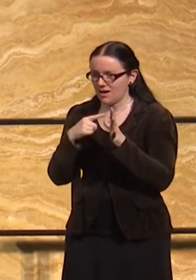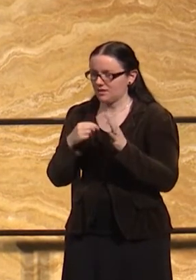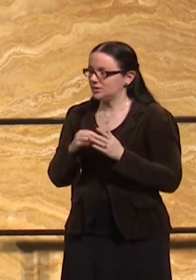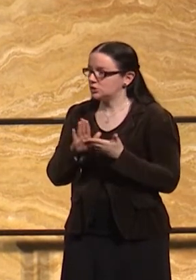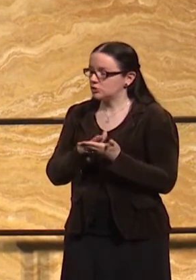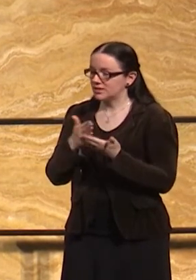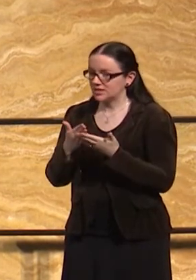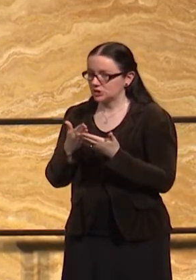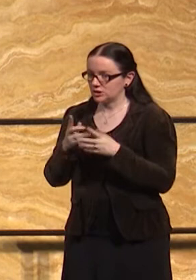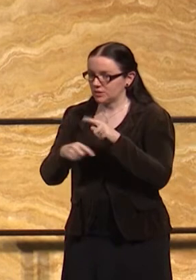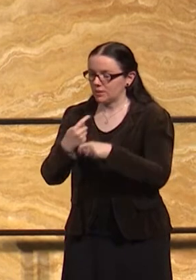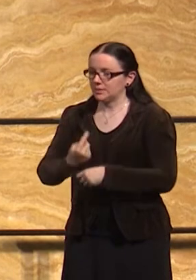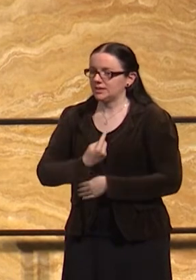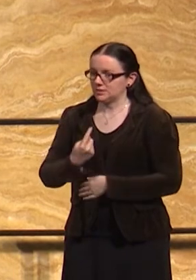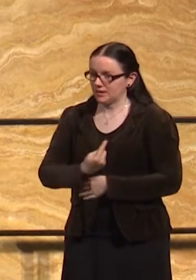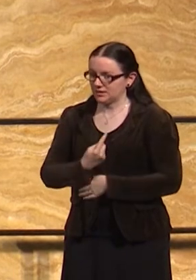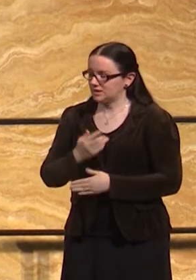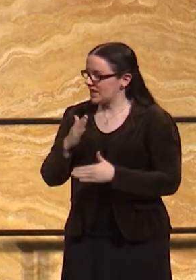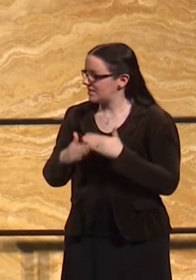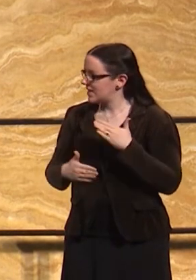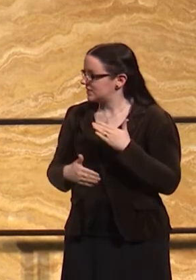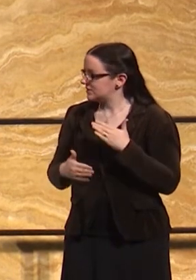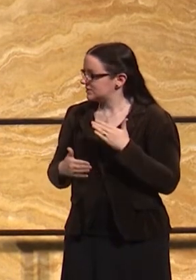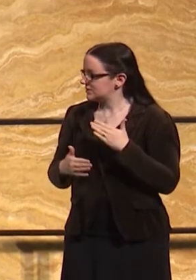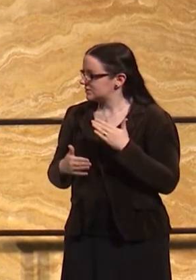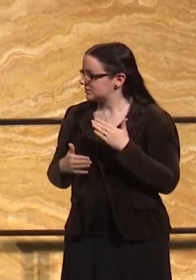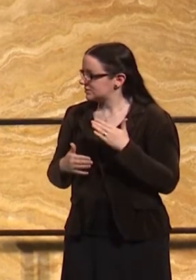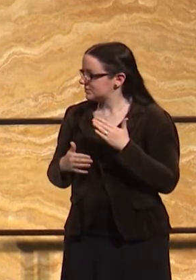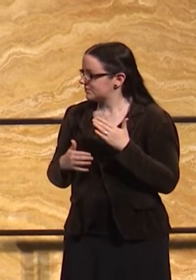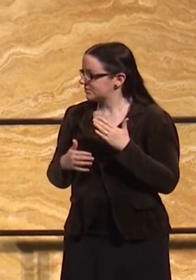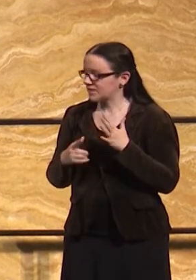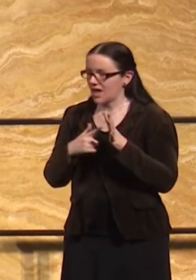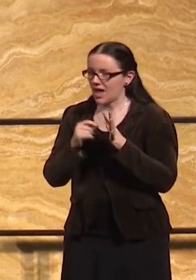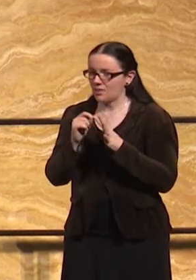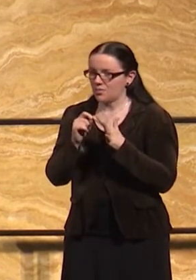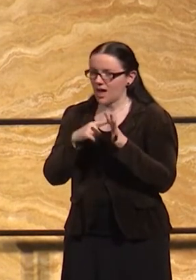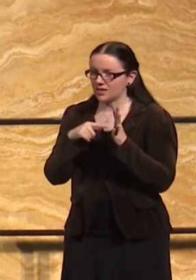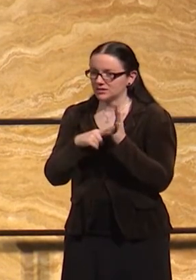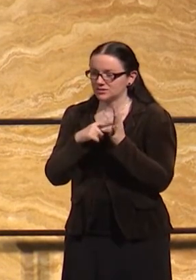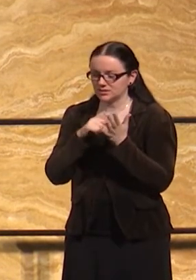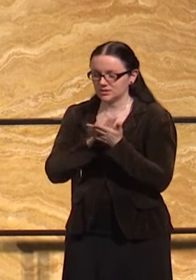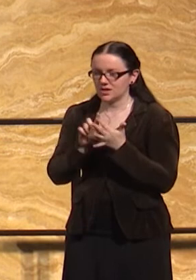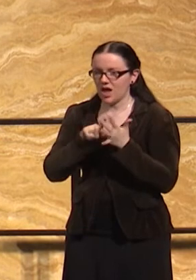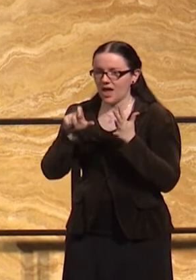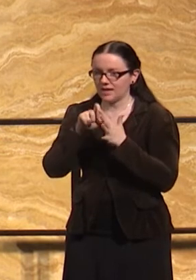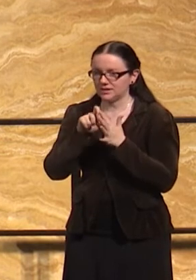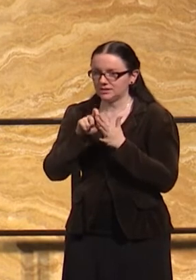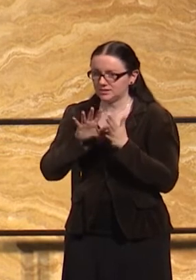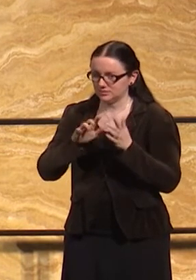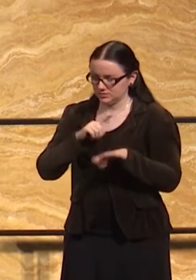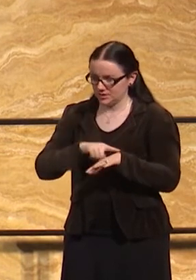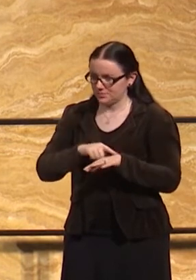transition to independence at the end of the apartheid era. And Namibia